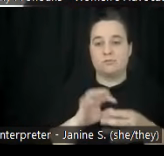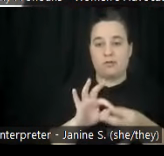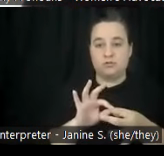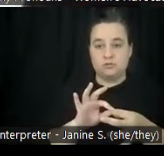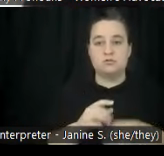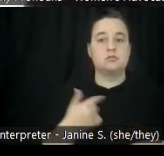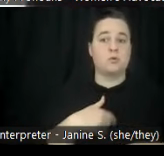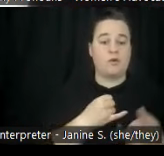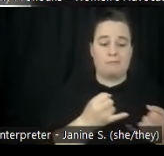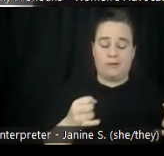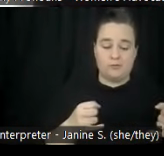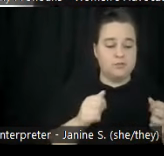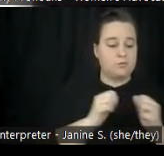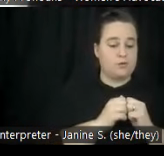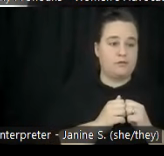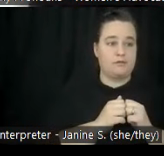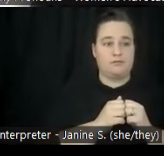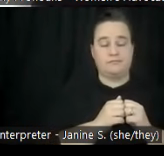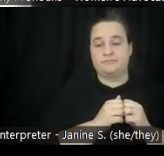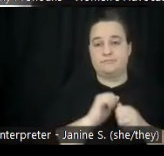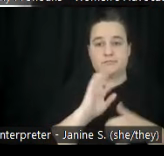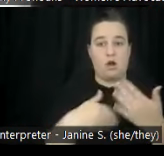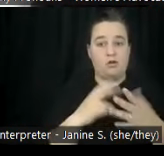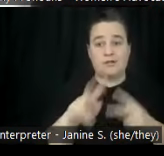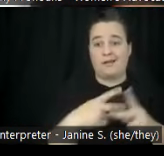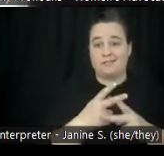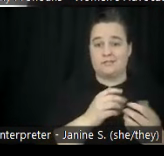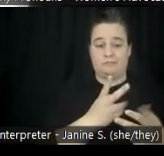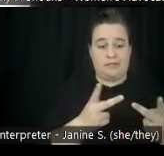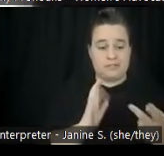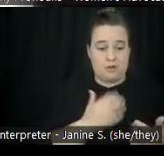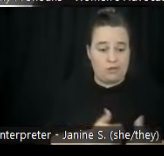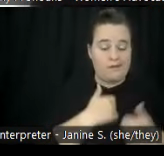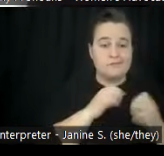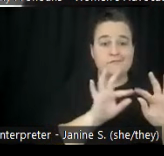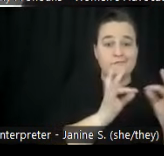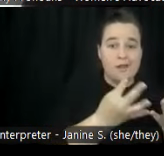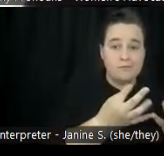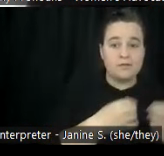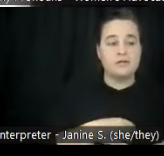we have boundaries with people like across all aspects of our life, our family,